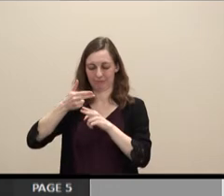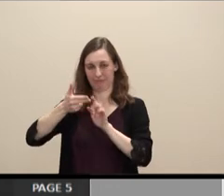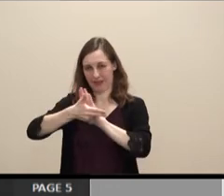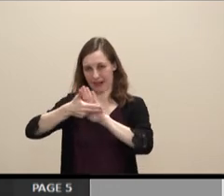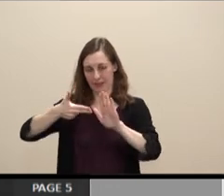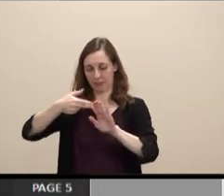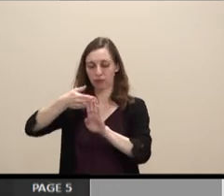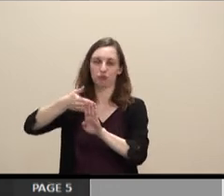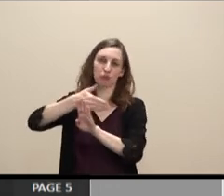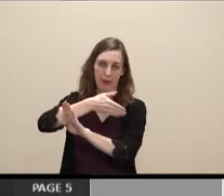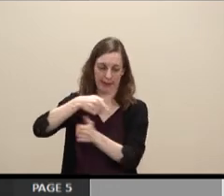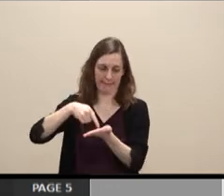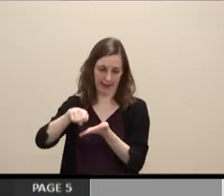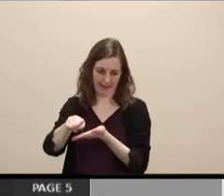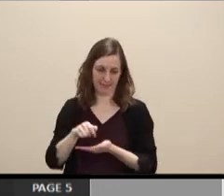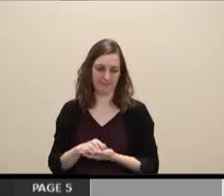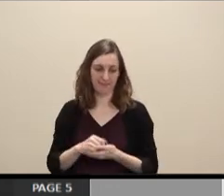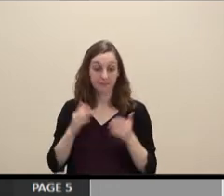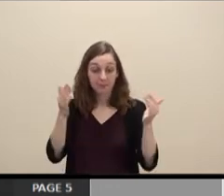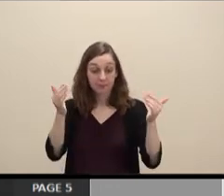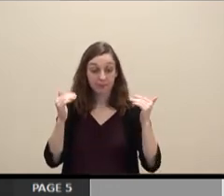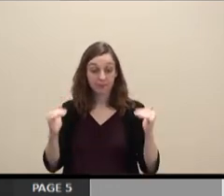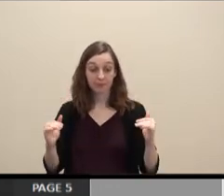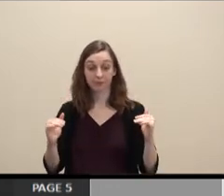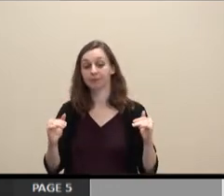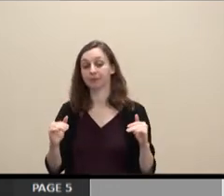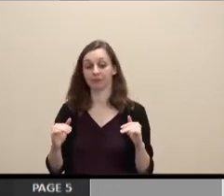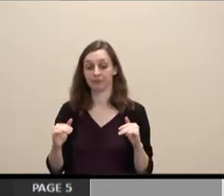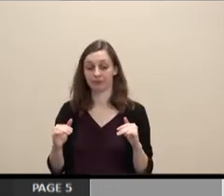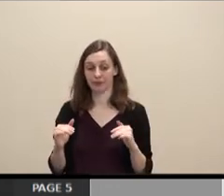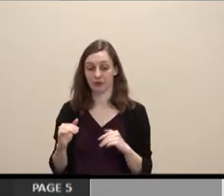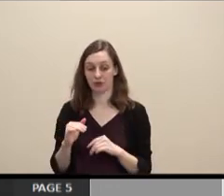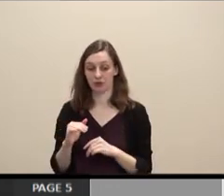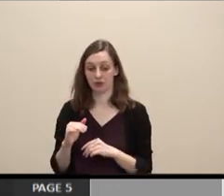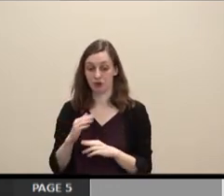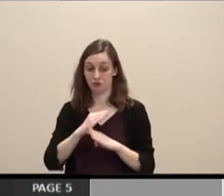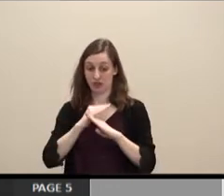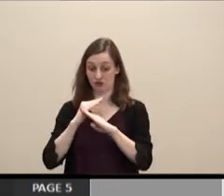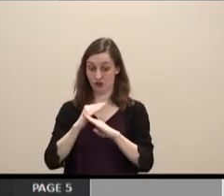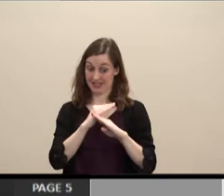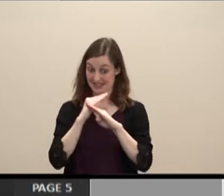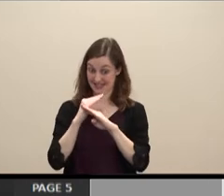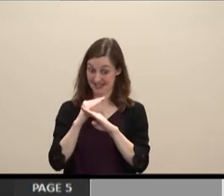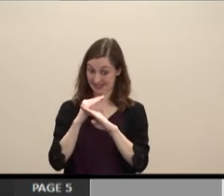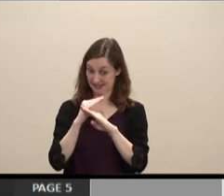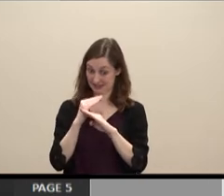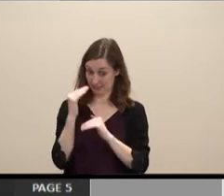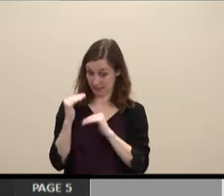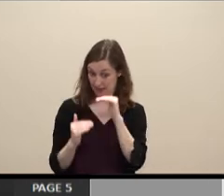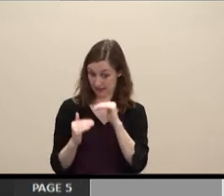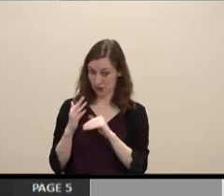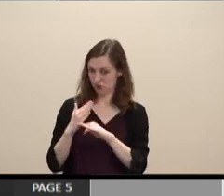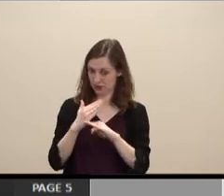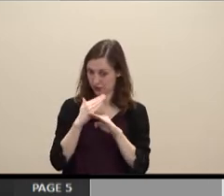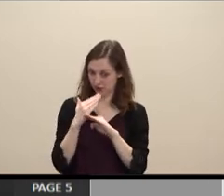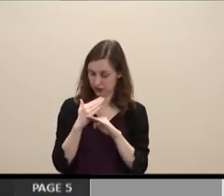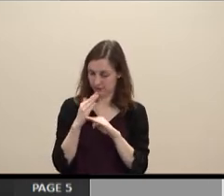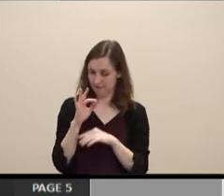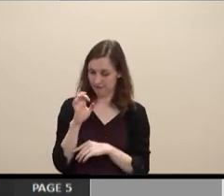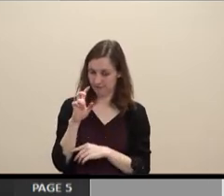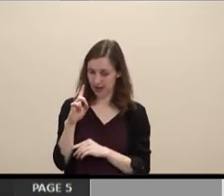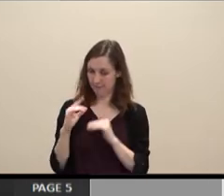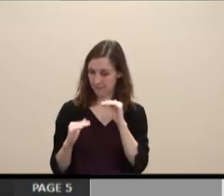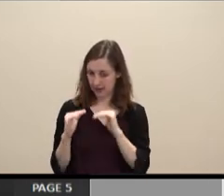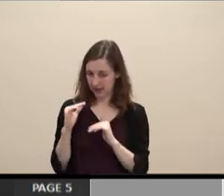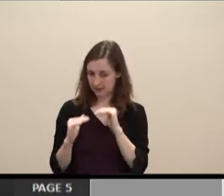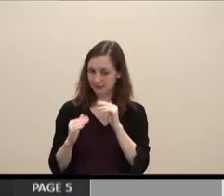Then we have our restricted fund balance. This is restricted under contract. This is the fund balance remaining